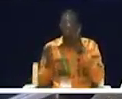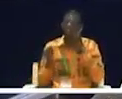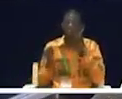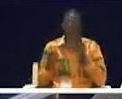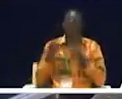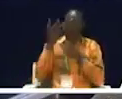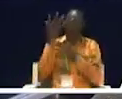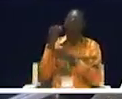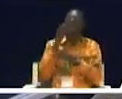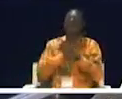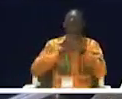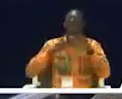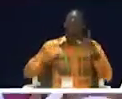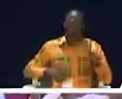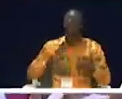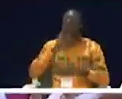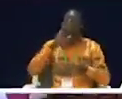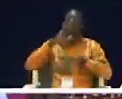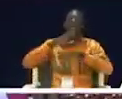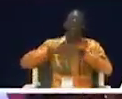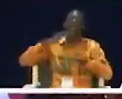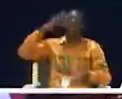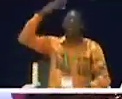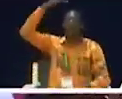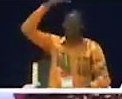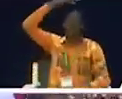one more time, Owo Oluwa.